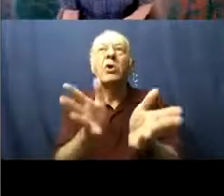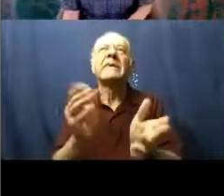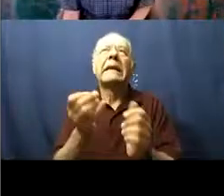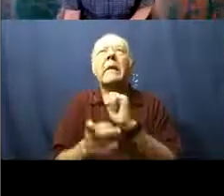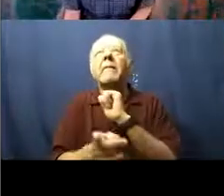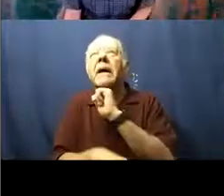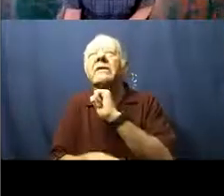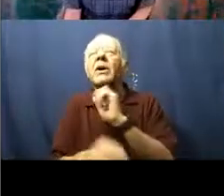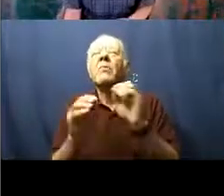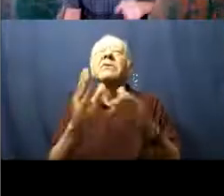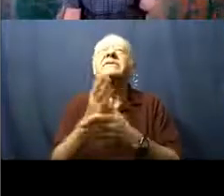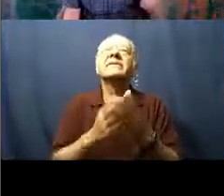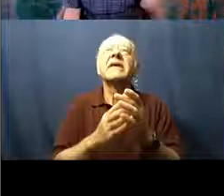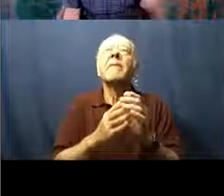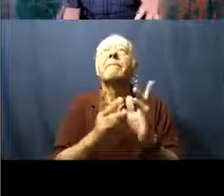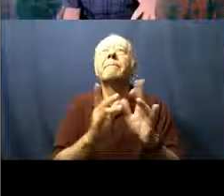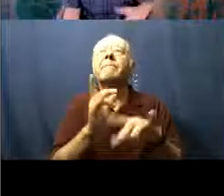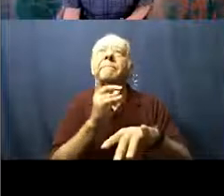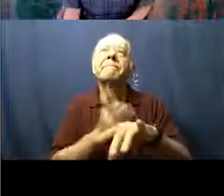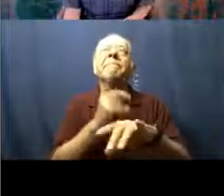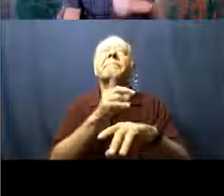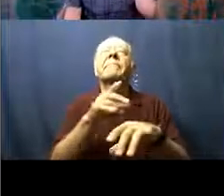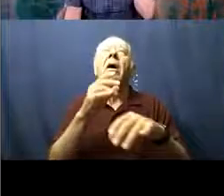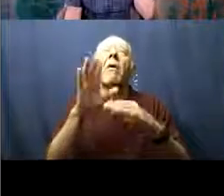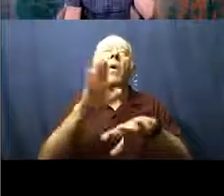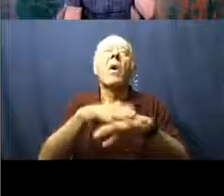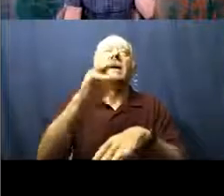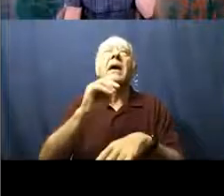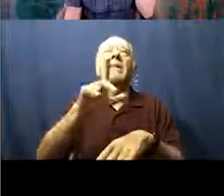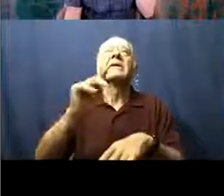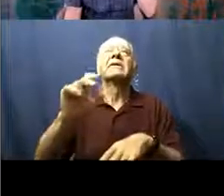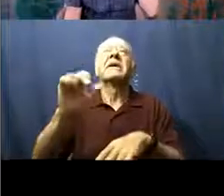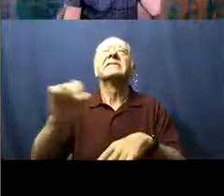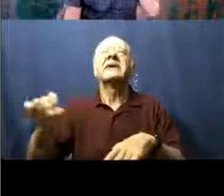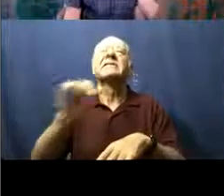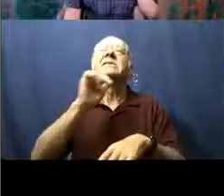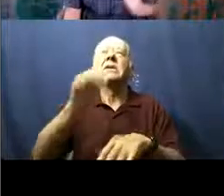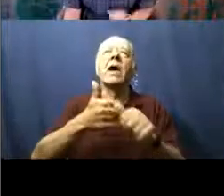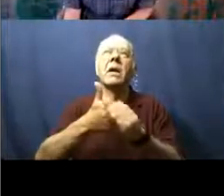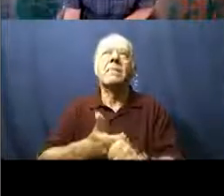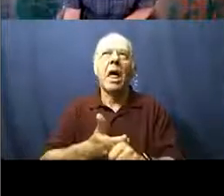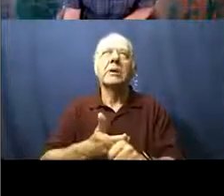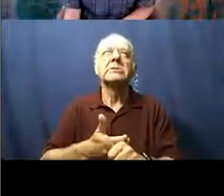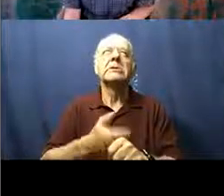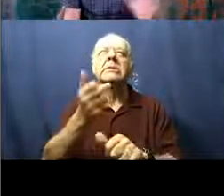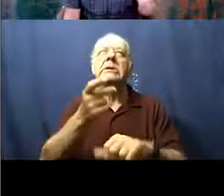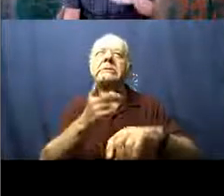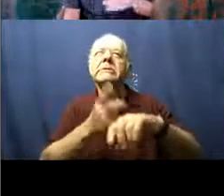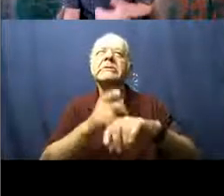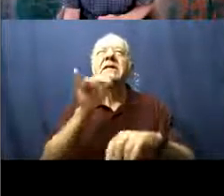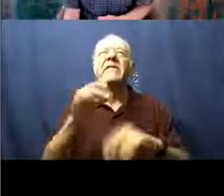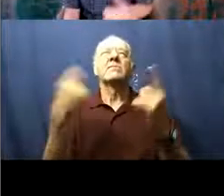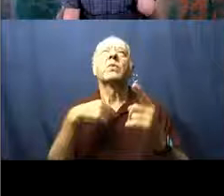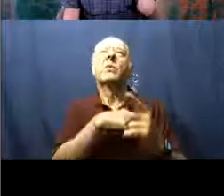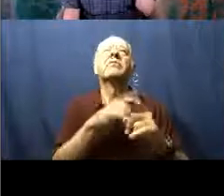some sticks in place around MLTSS caseload non-compliance. And so that's something that